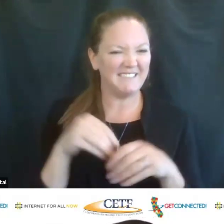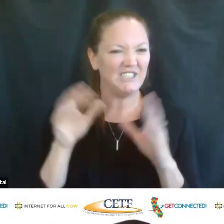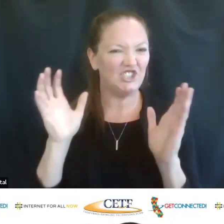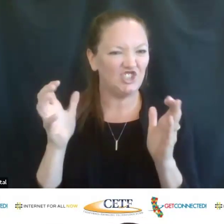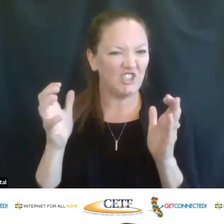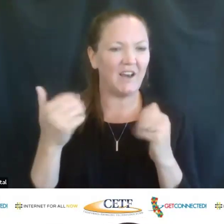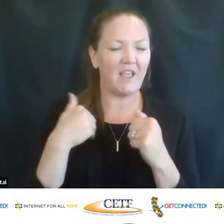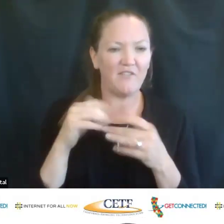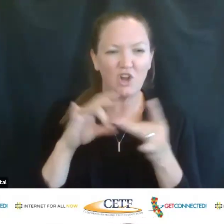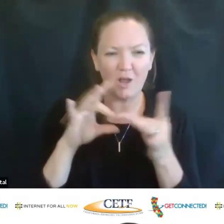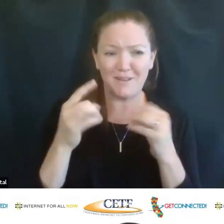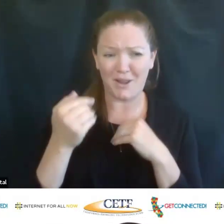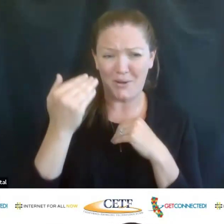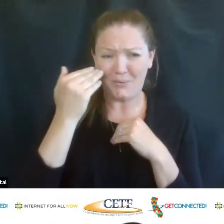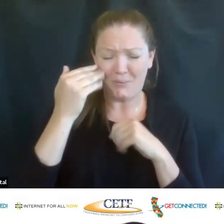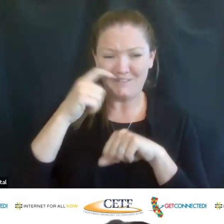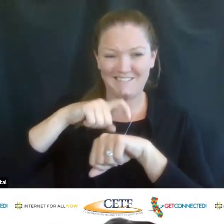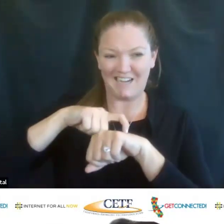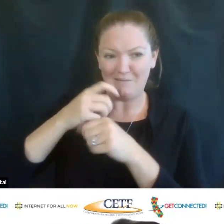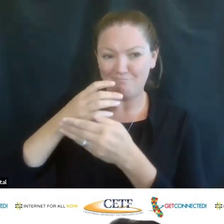I know we're running low on time, but